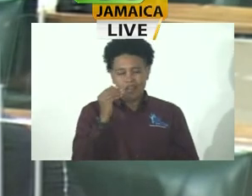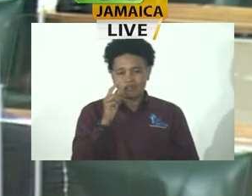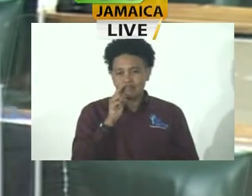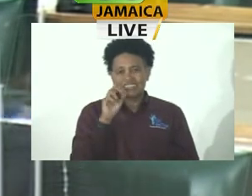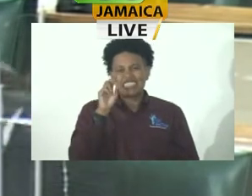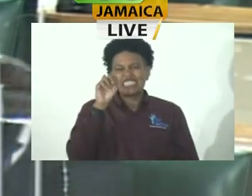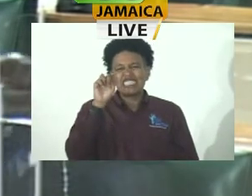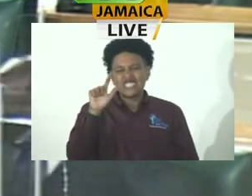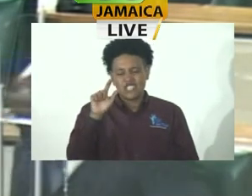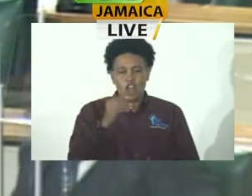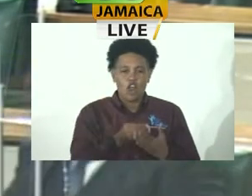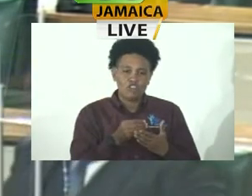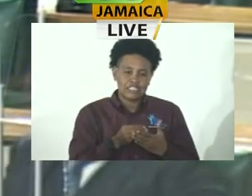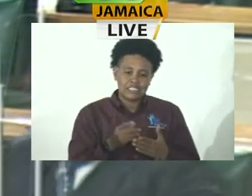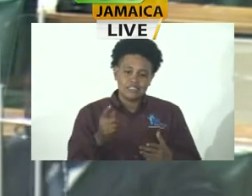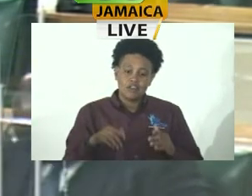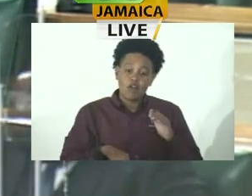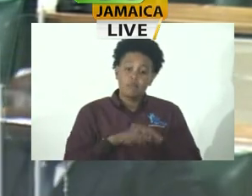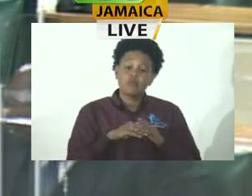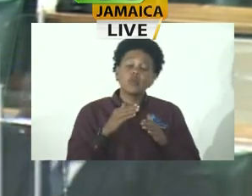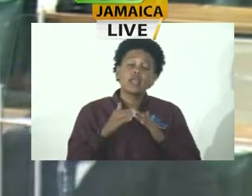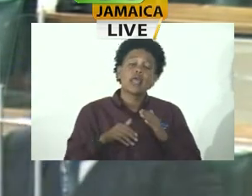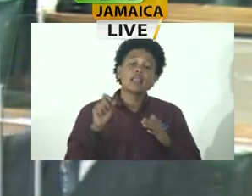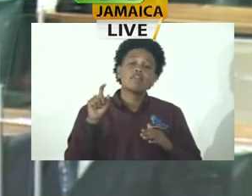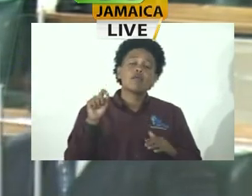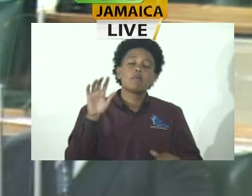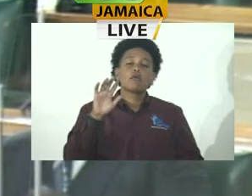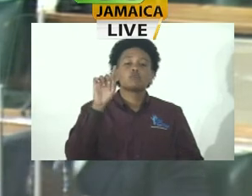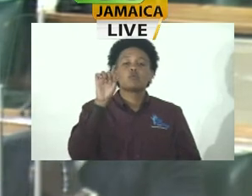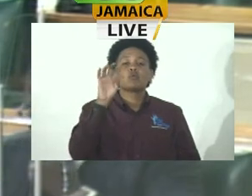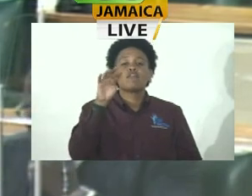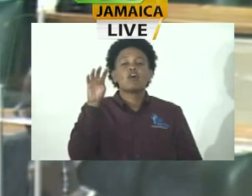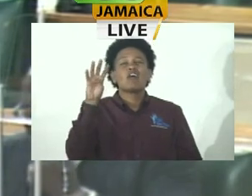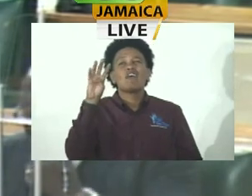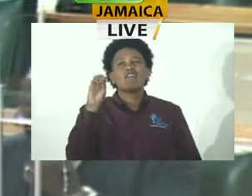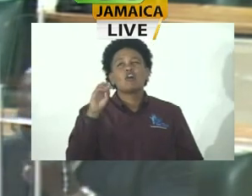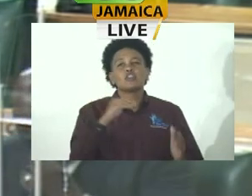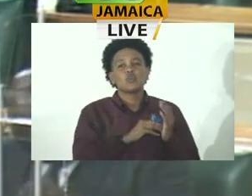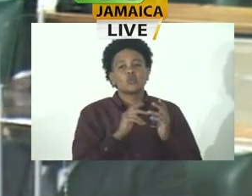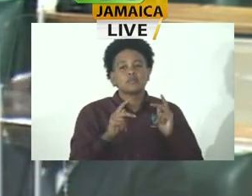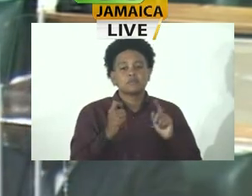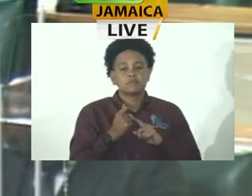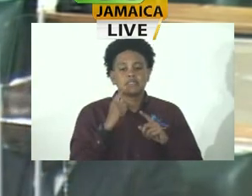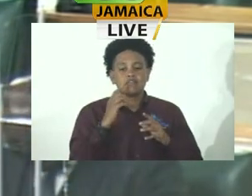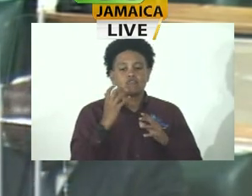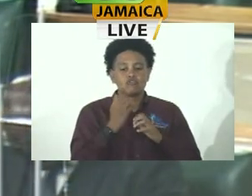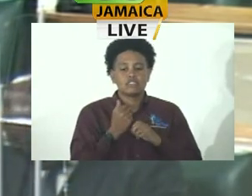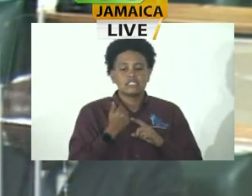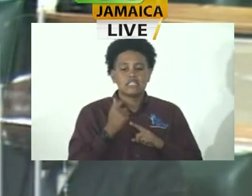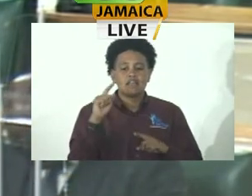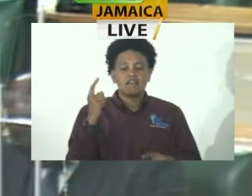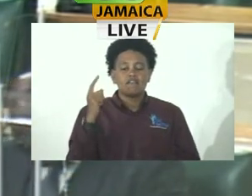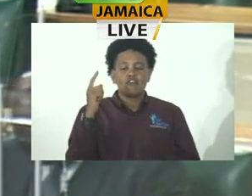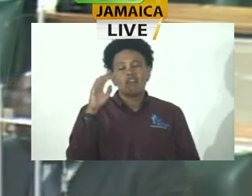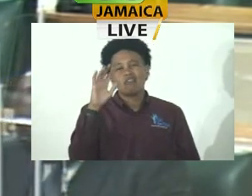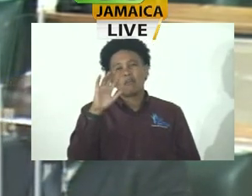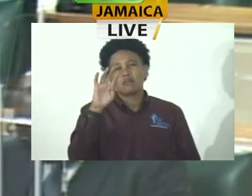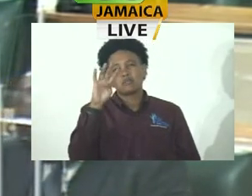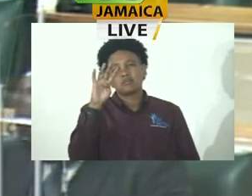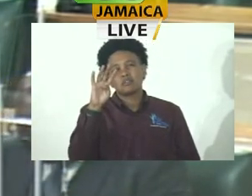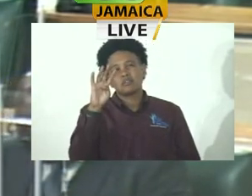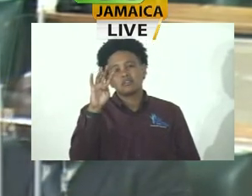madam speaker up to the end of april approximately 140 000 persons had received the first dose